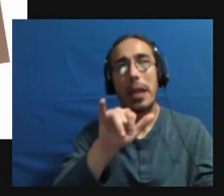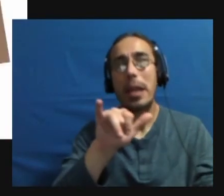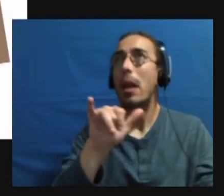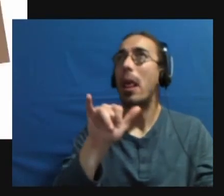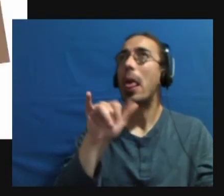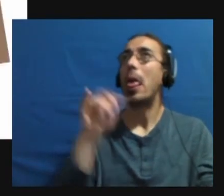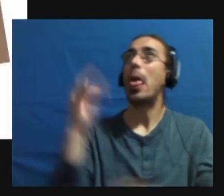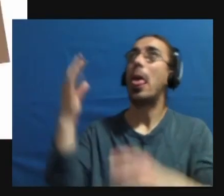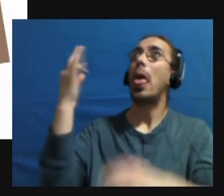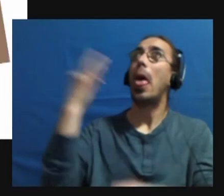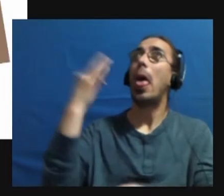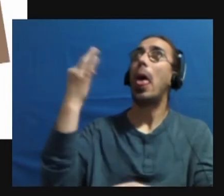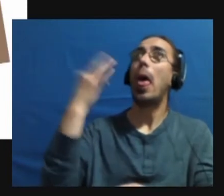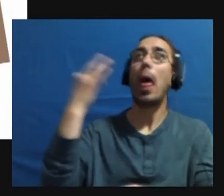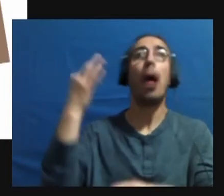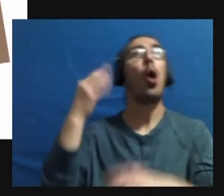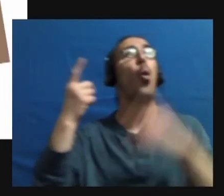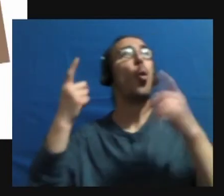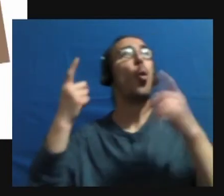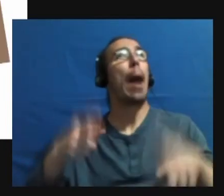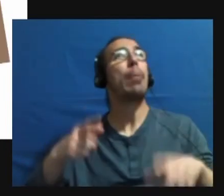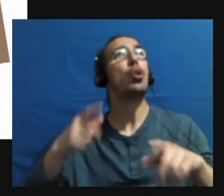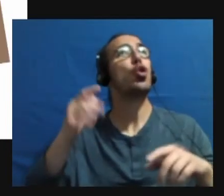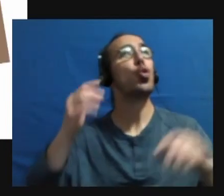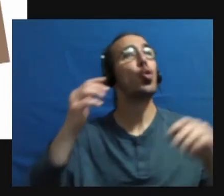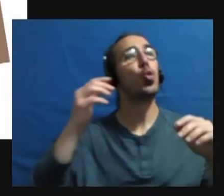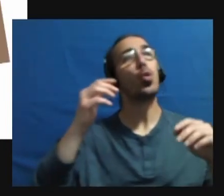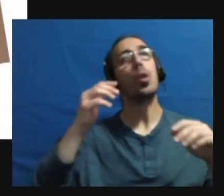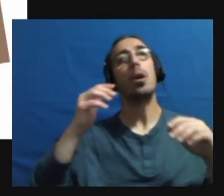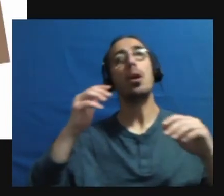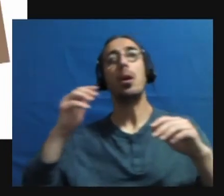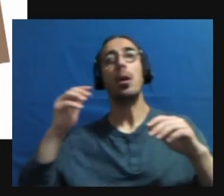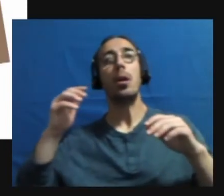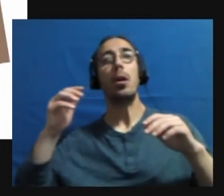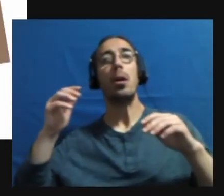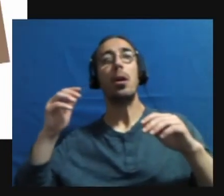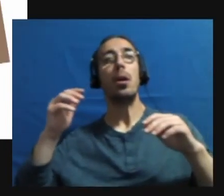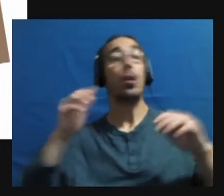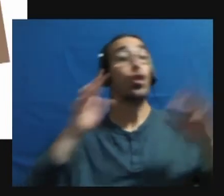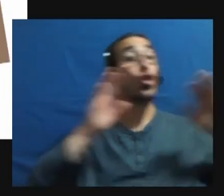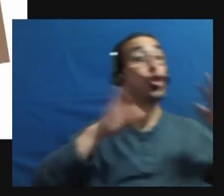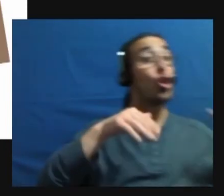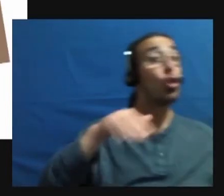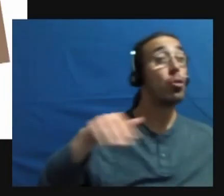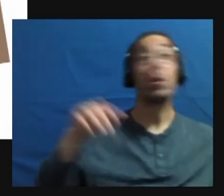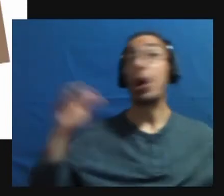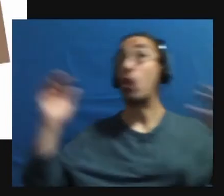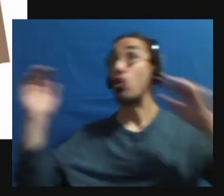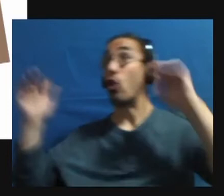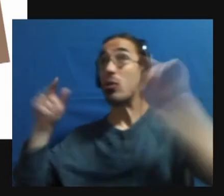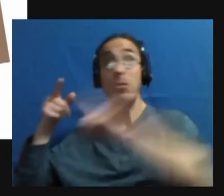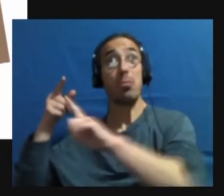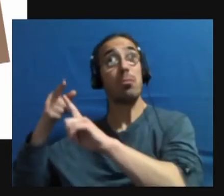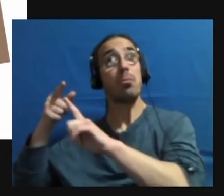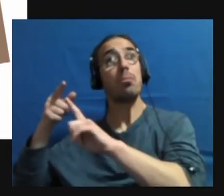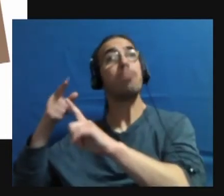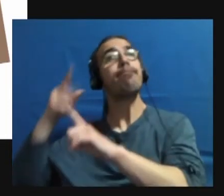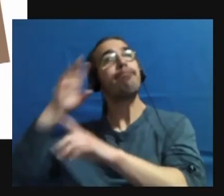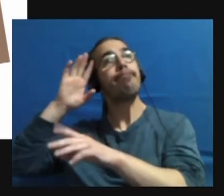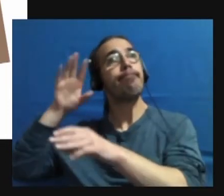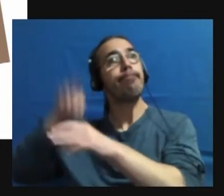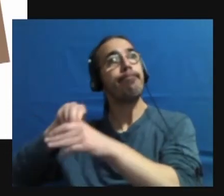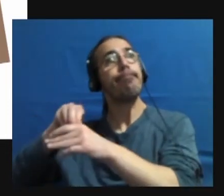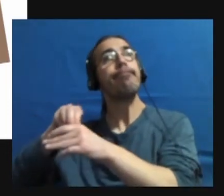what happens to the adults of the children, what happens to the children that you're treating as